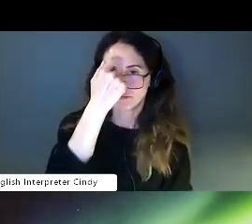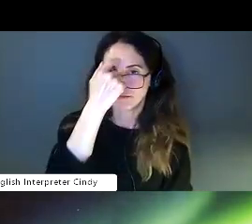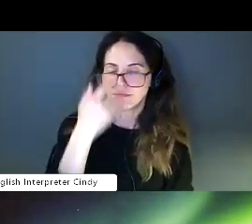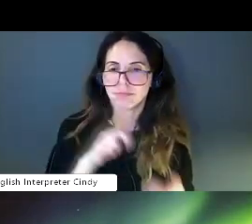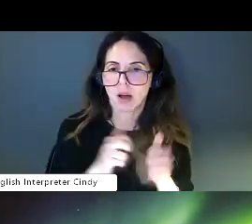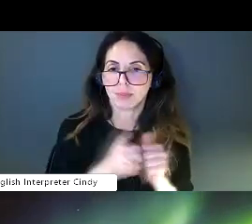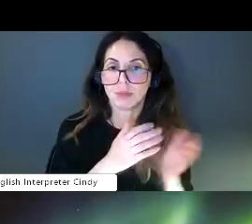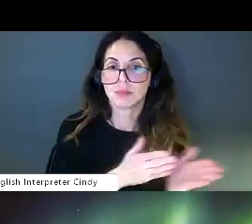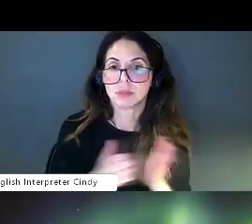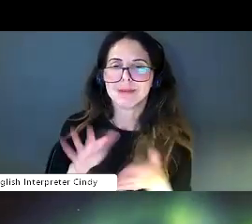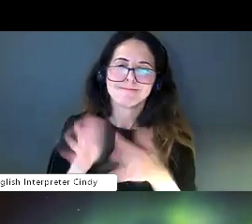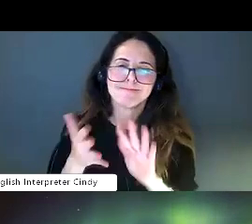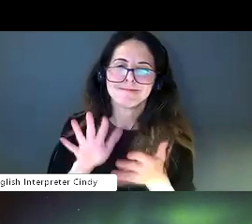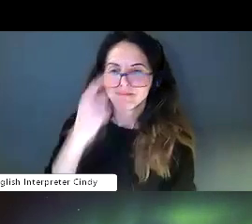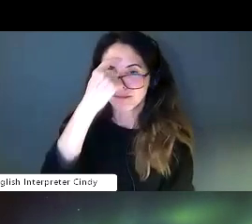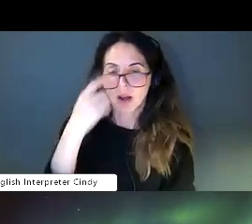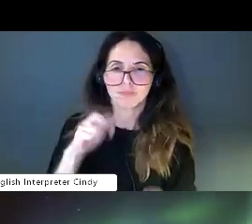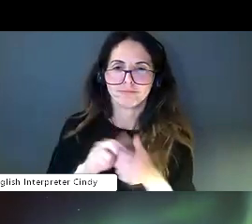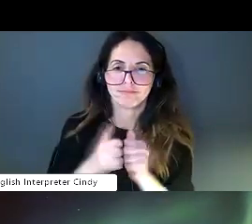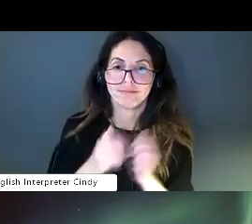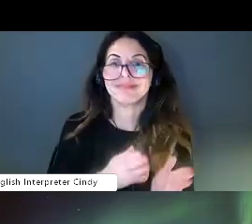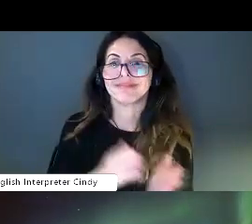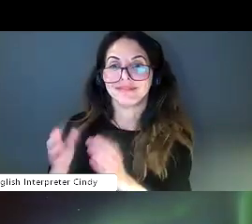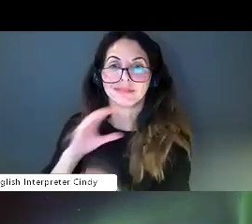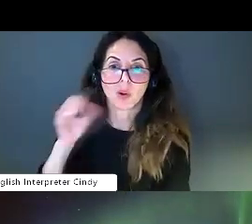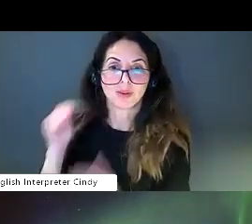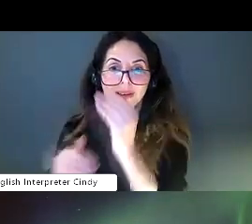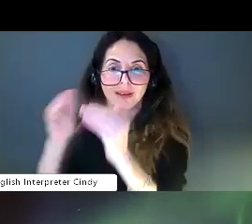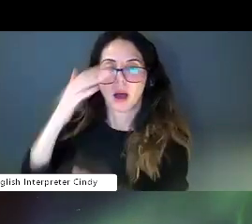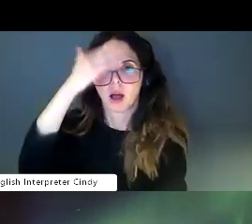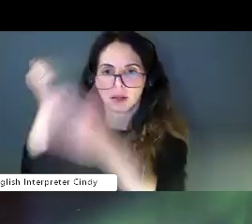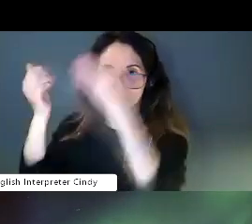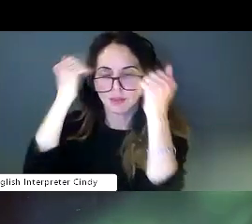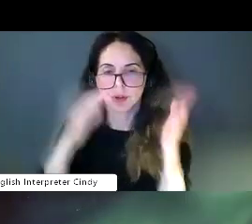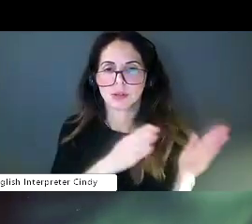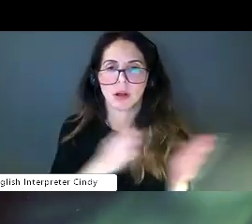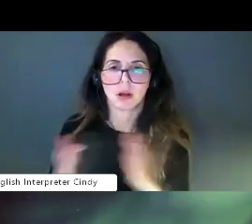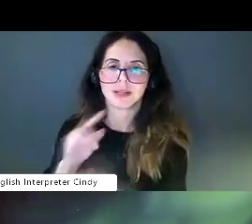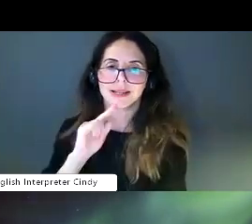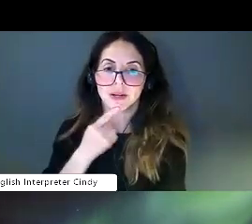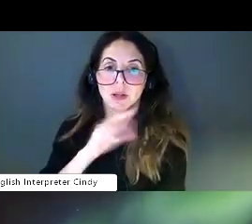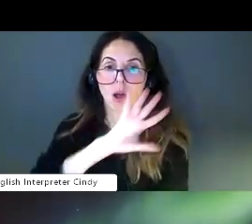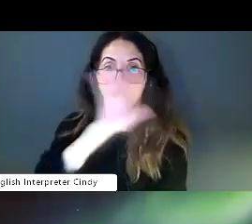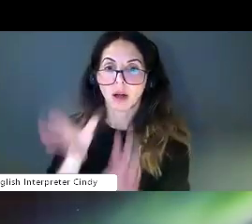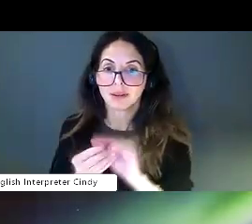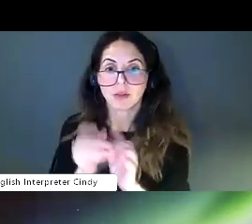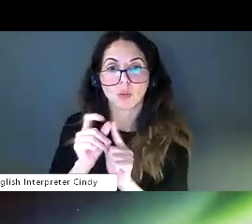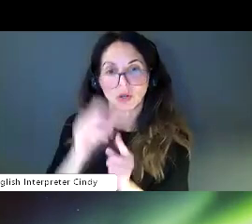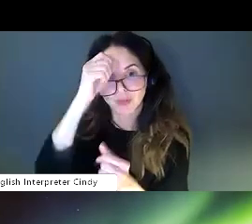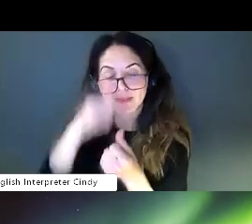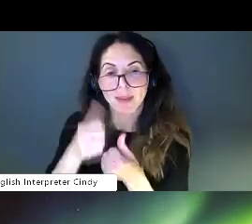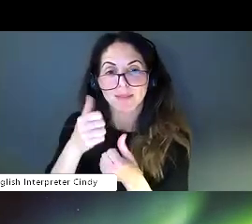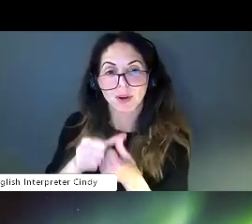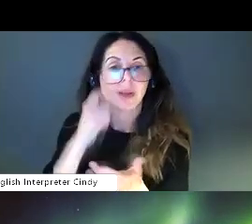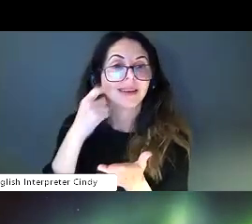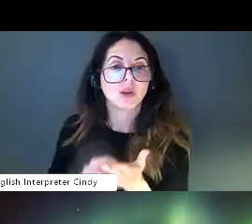adults with a mild cognitive impairment, and then older adults with Alzheimer's disease. And in terms of total words recalled, you can see